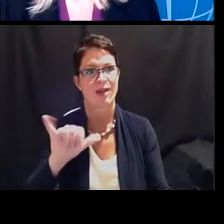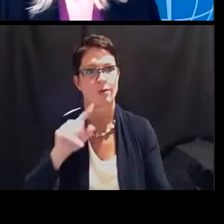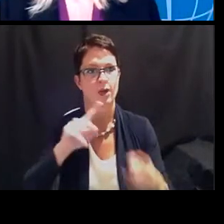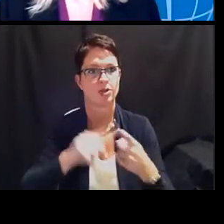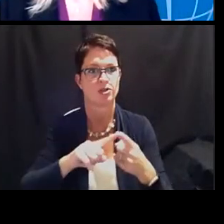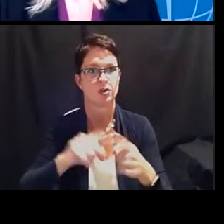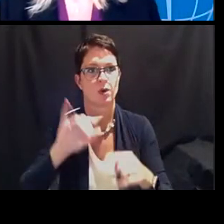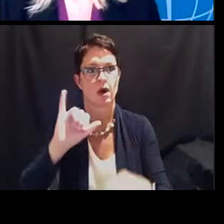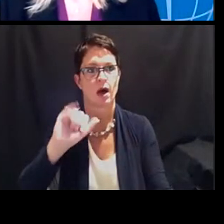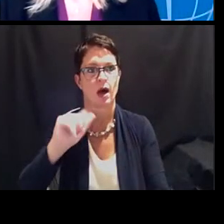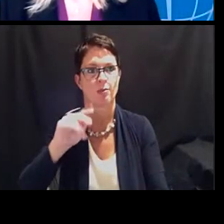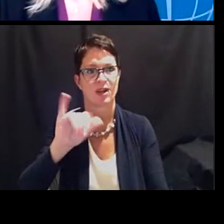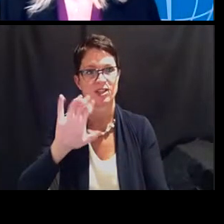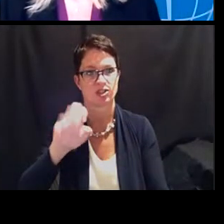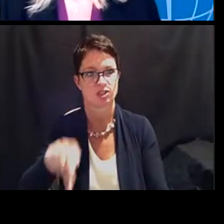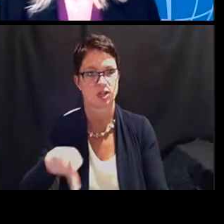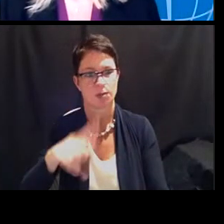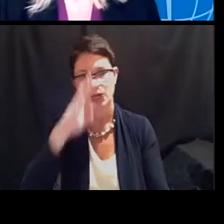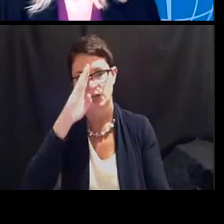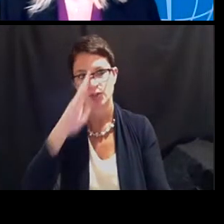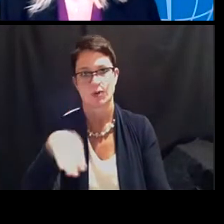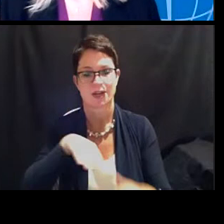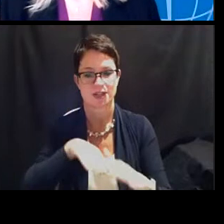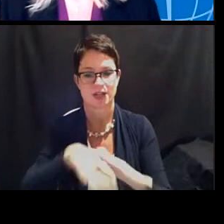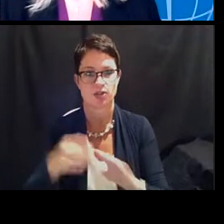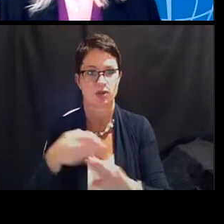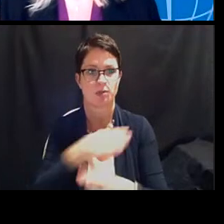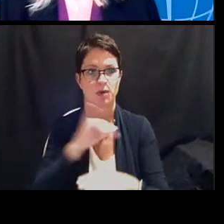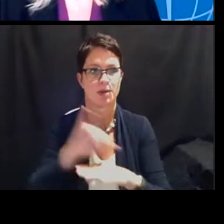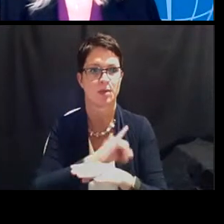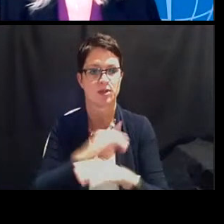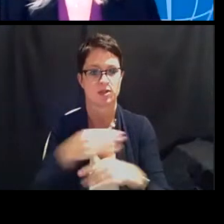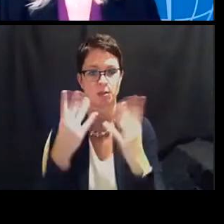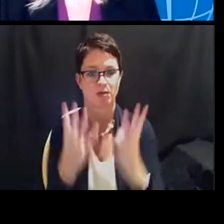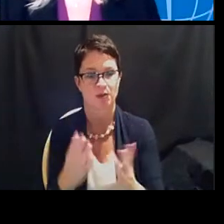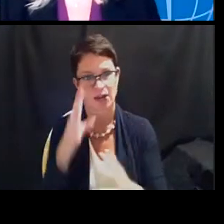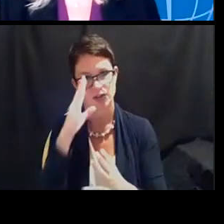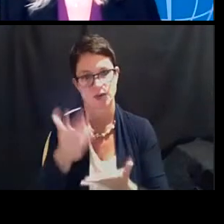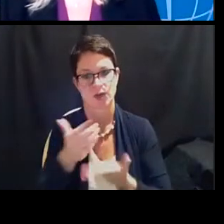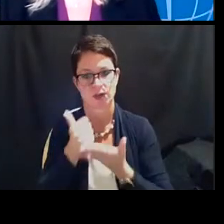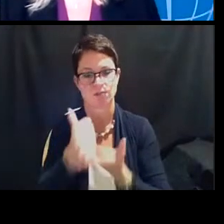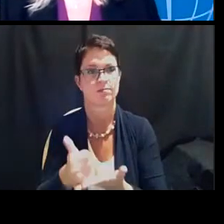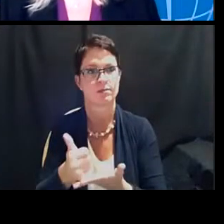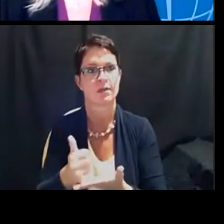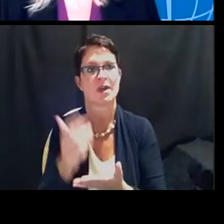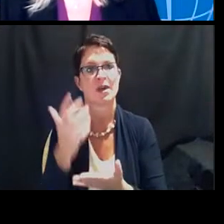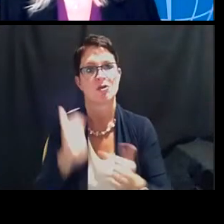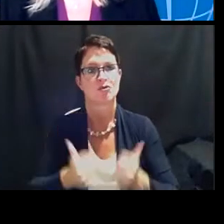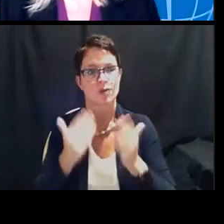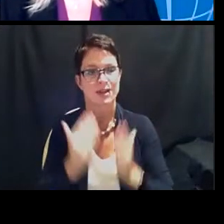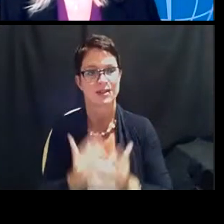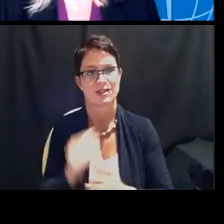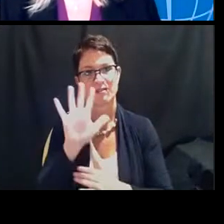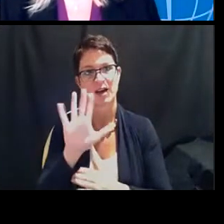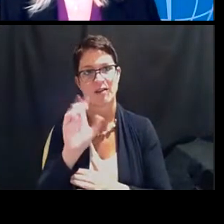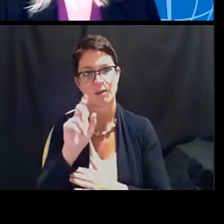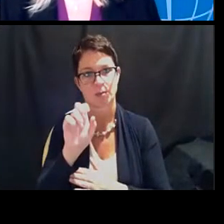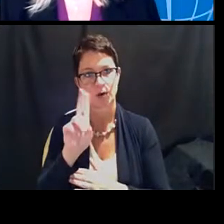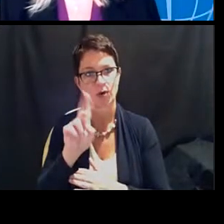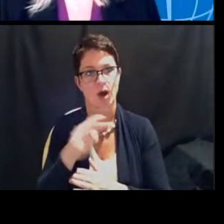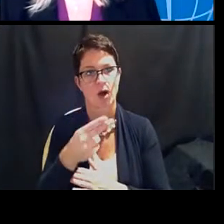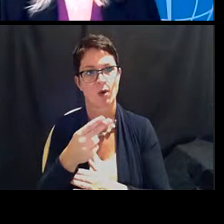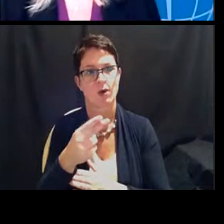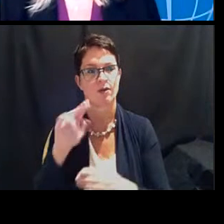Apprenticeship, a direct entry pre-apprenticeship provider, which directly serves residents of the 5 boroughs of New York City to help them